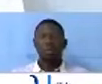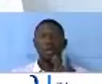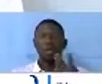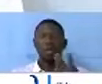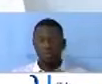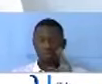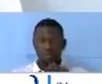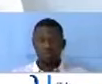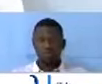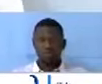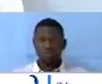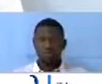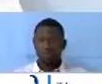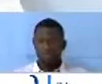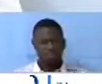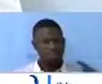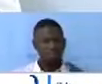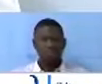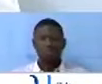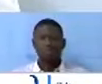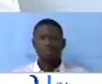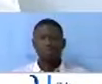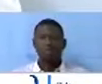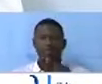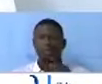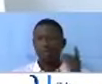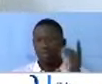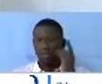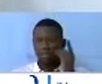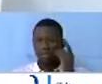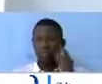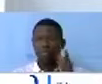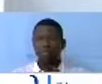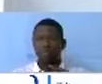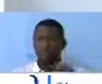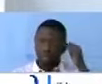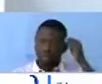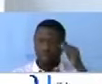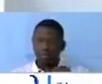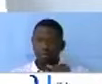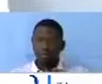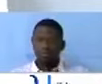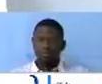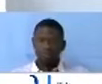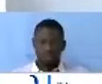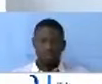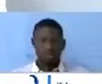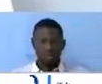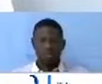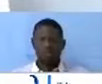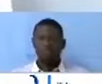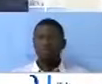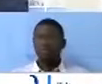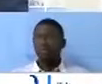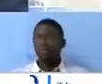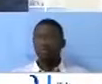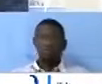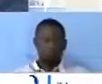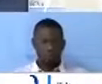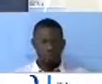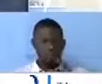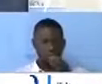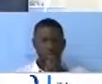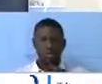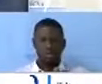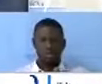so, it's out of mistake. Forgive it. But I remember. You can accept that. Yes, I would accept that. If I have done so, like you